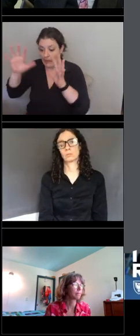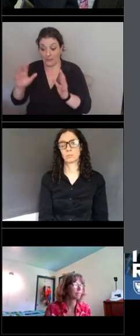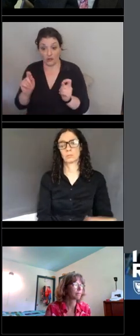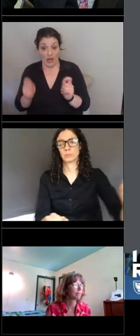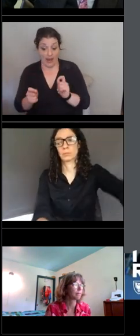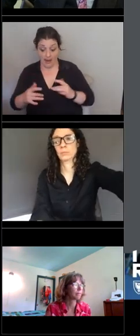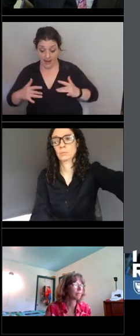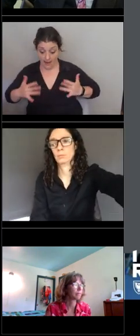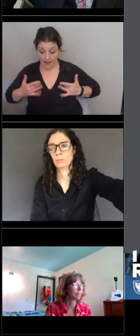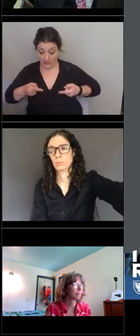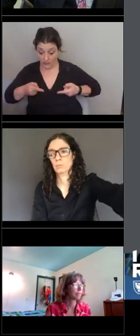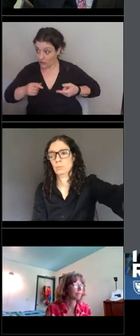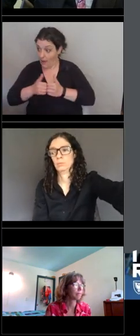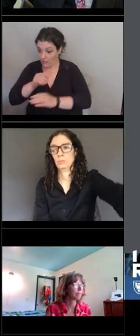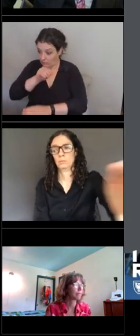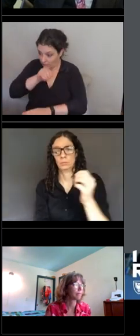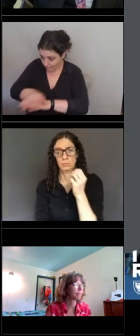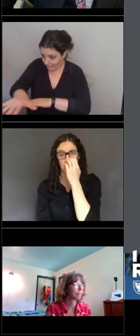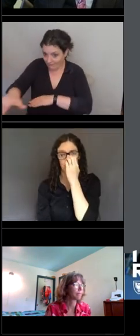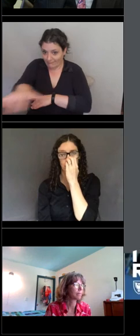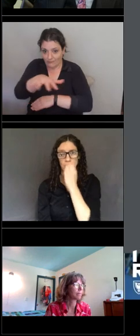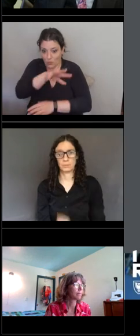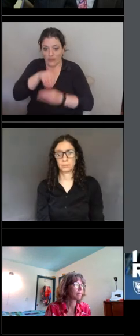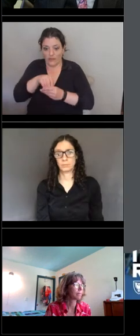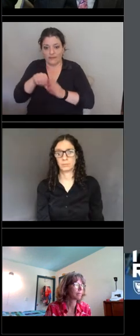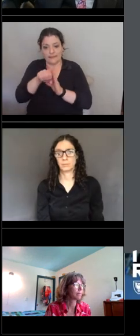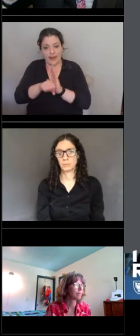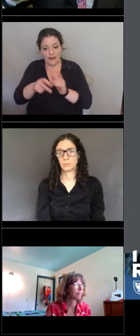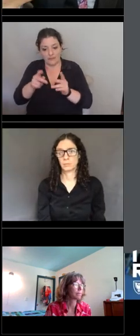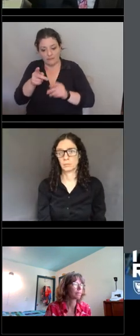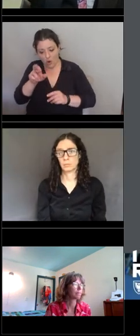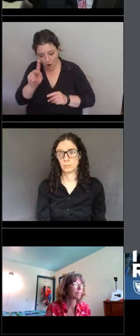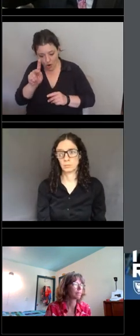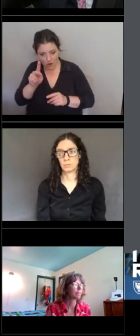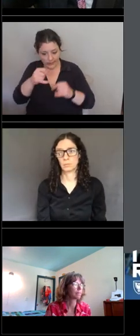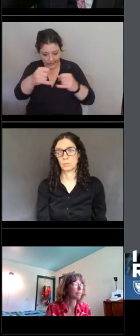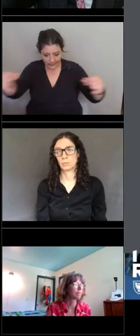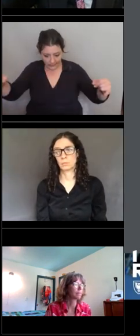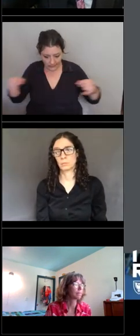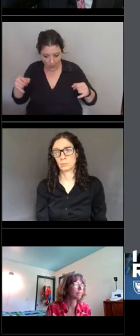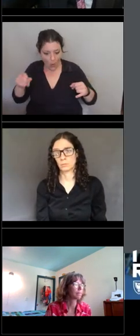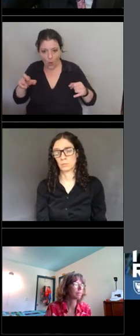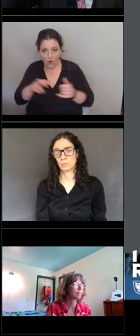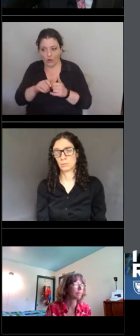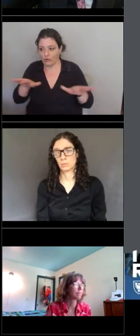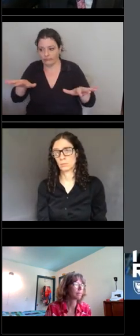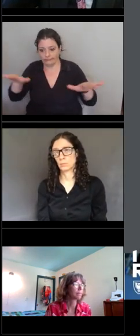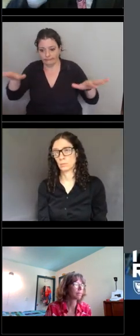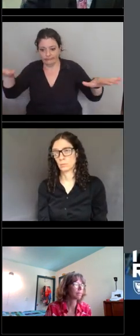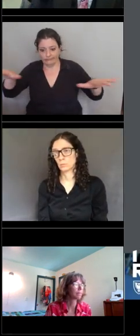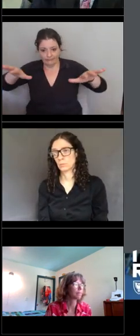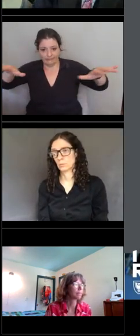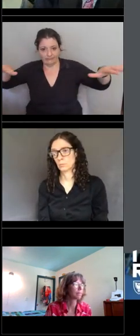to their partners or to the general public. Within that sphere of outreach, you would